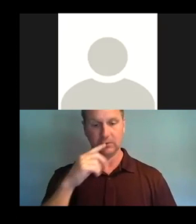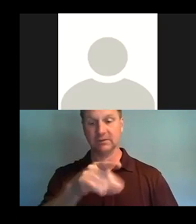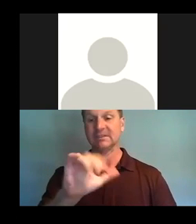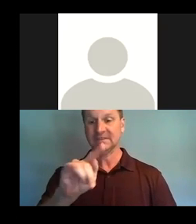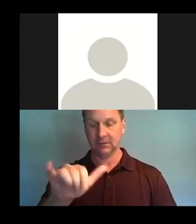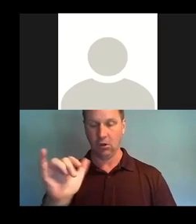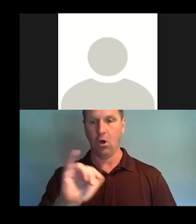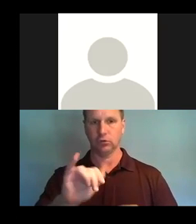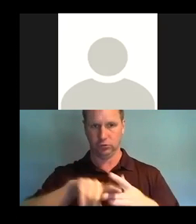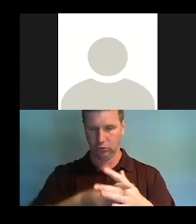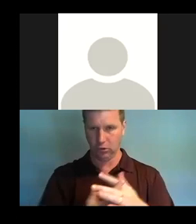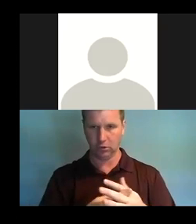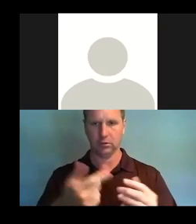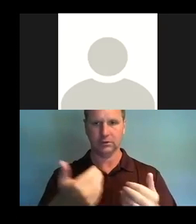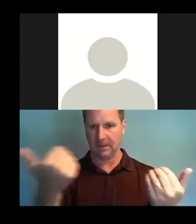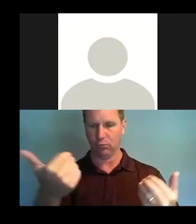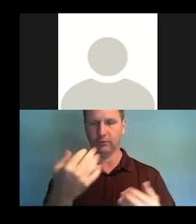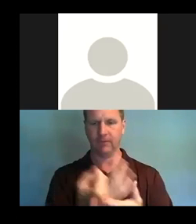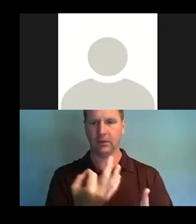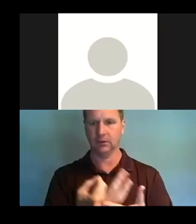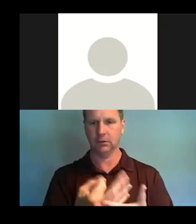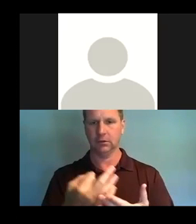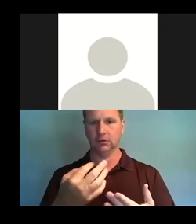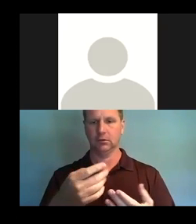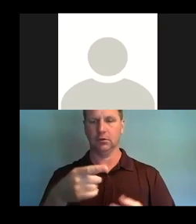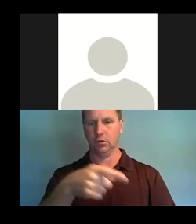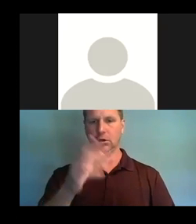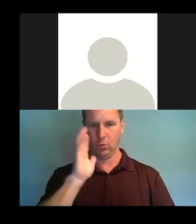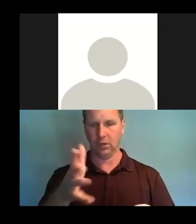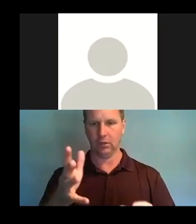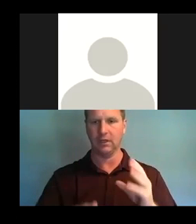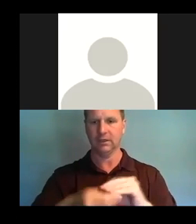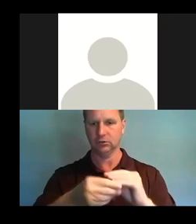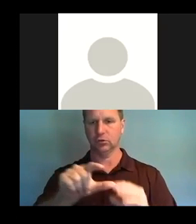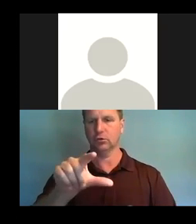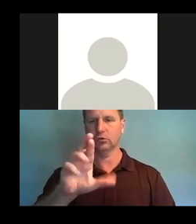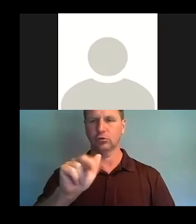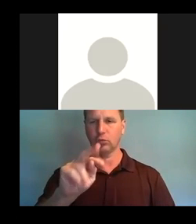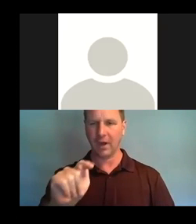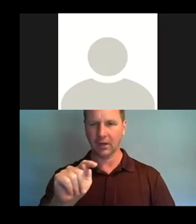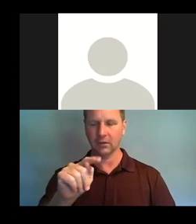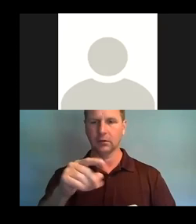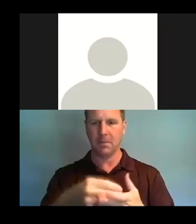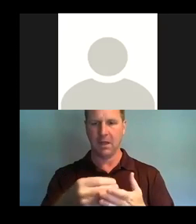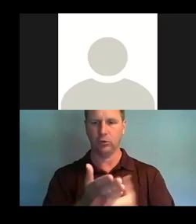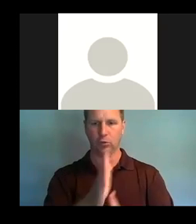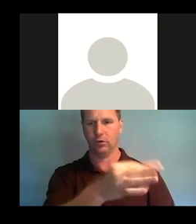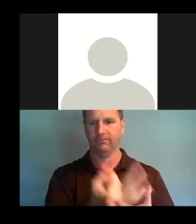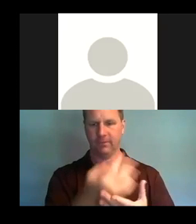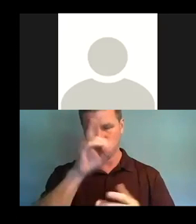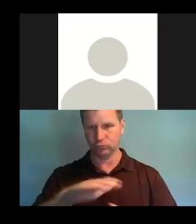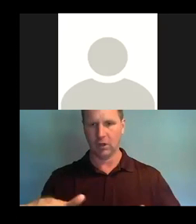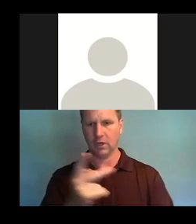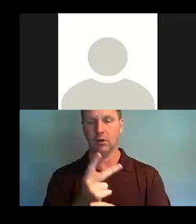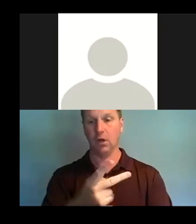also launching a separate fund coming up where there'll be additional grant dollars available through their fund for childcare. So